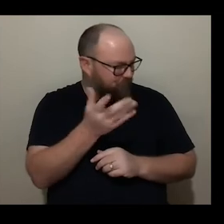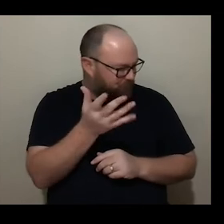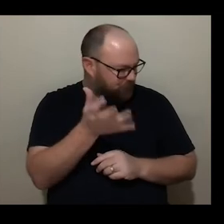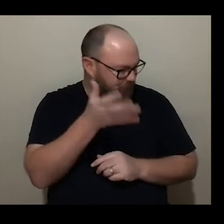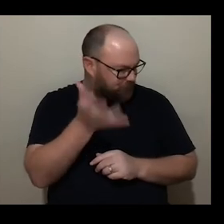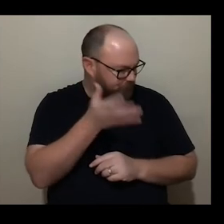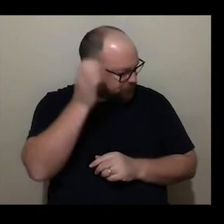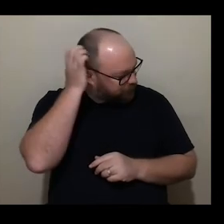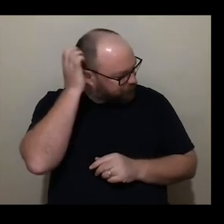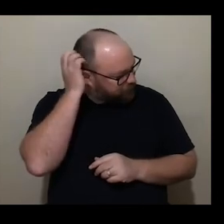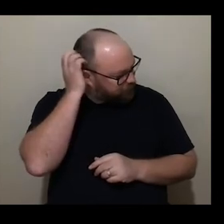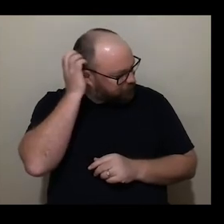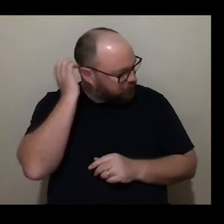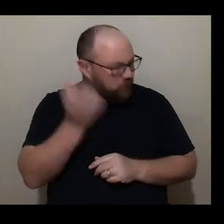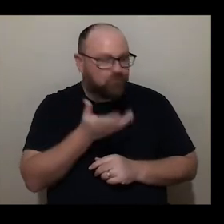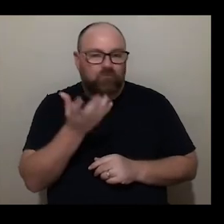um